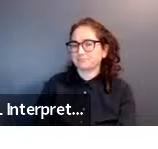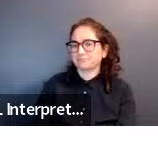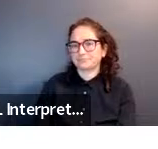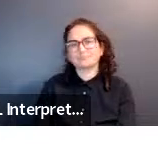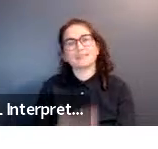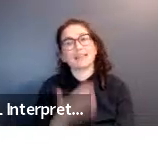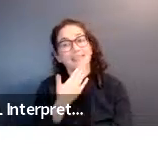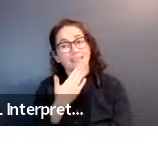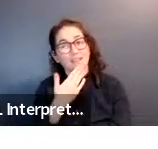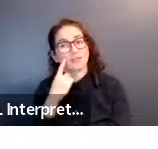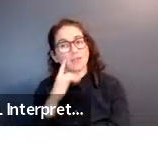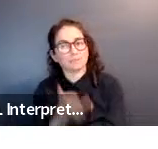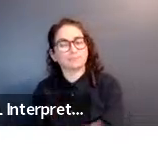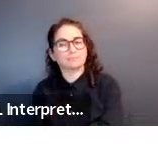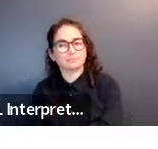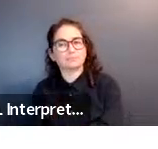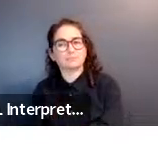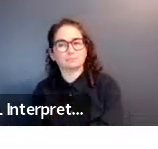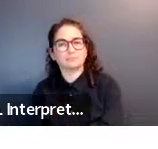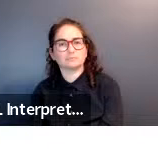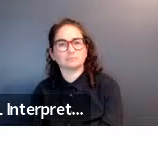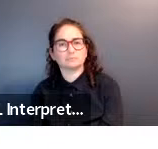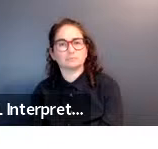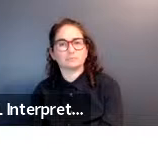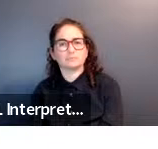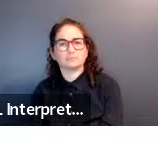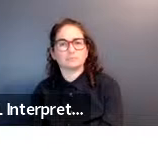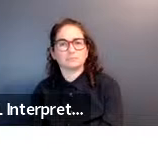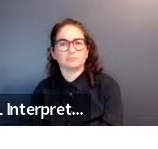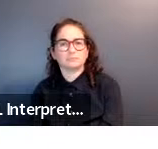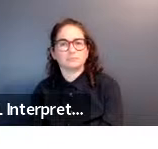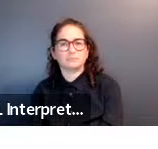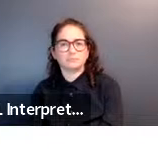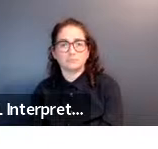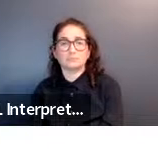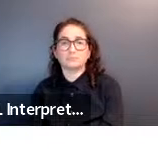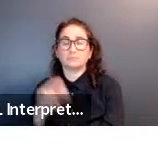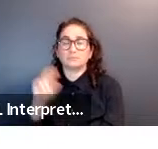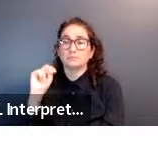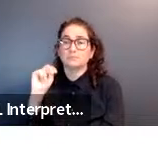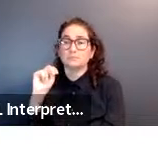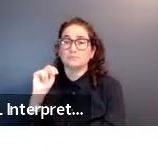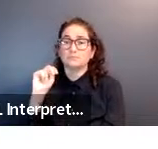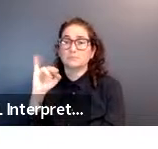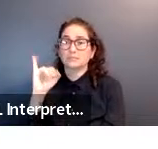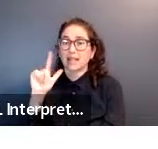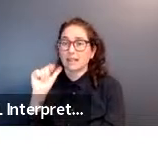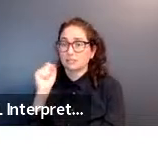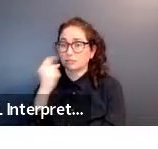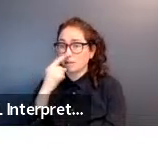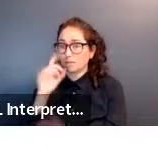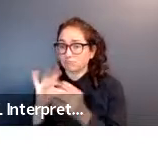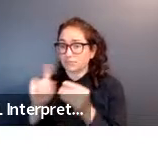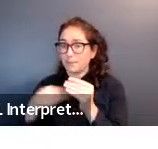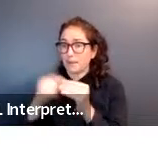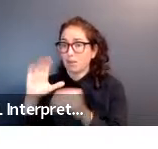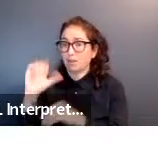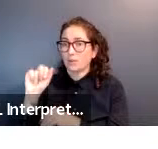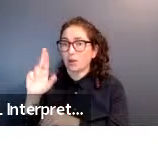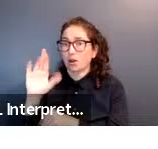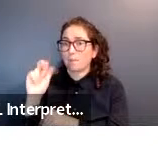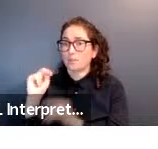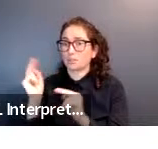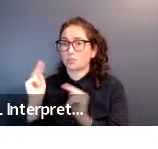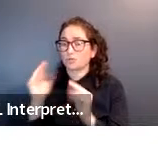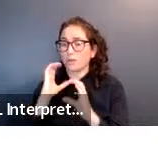Thank you so much for that. I think, Nihilus, can we start with the carbon neutral conversation first? Sure,